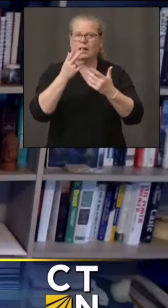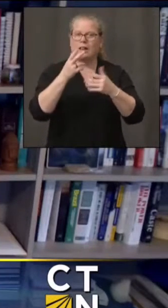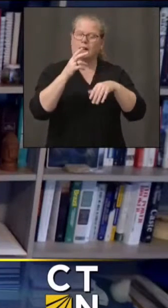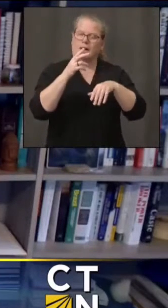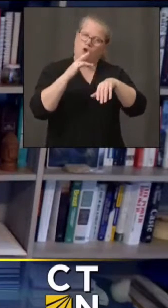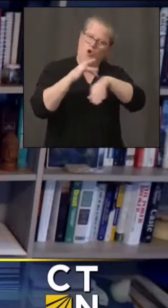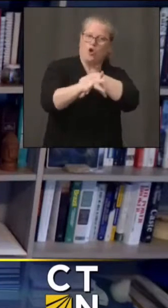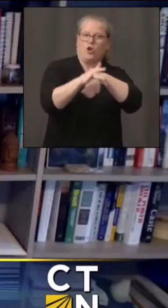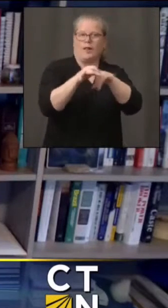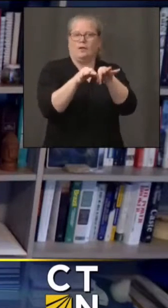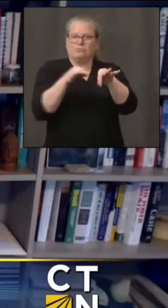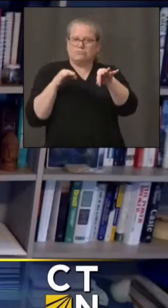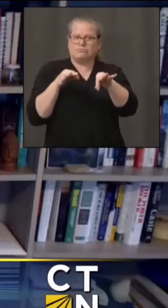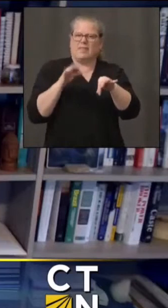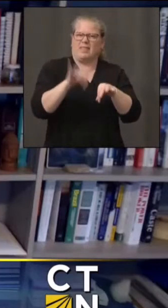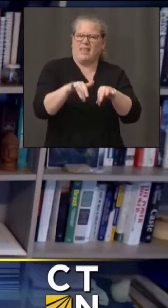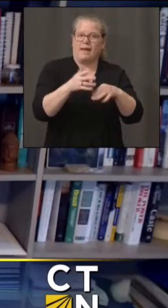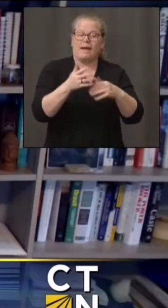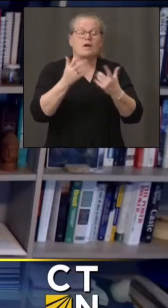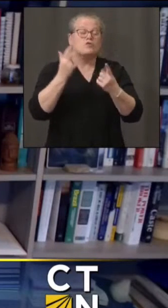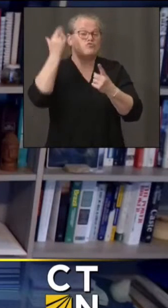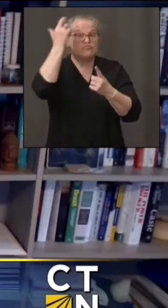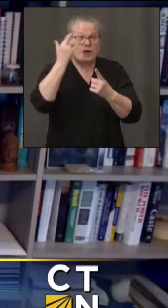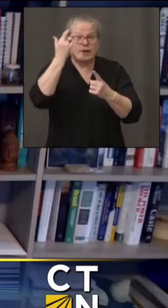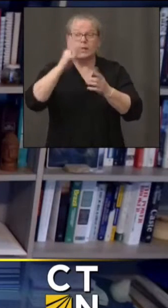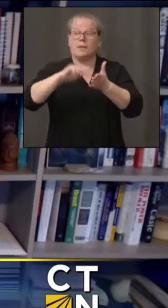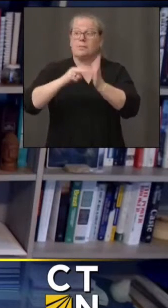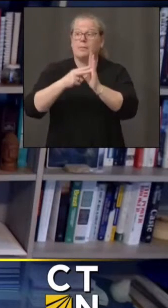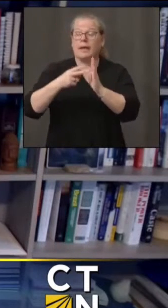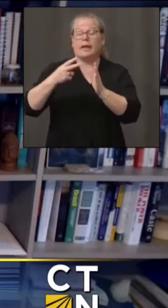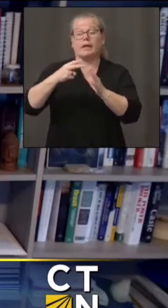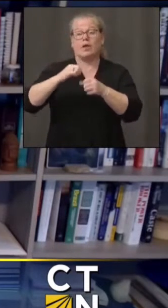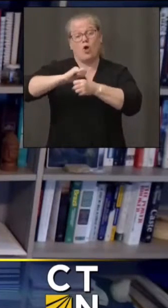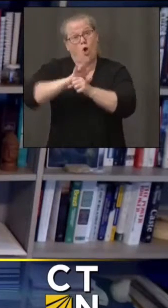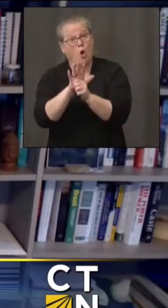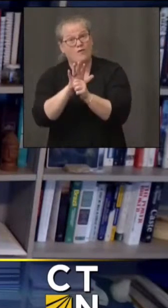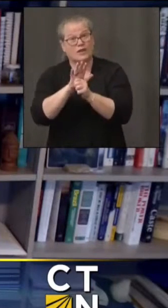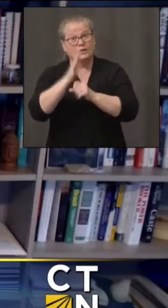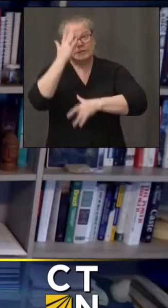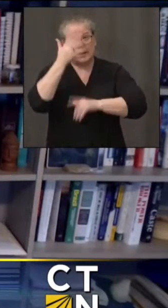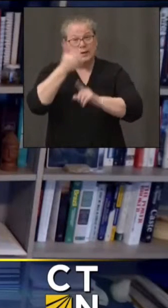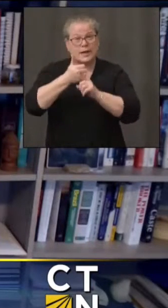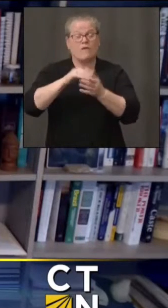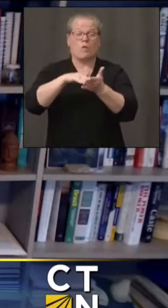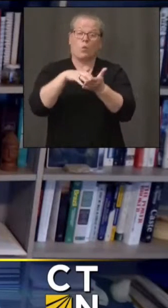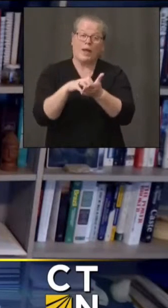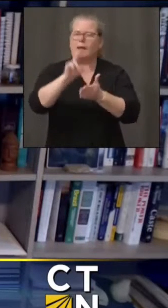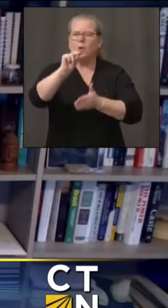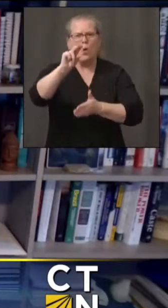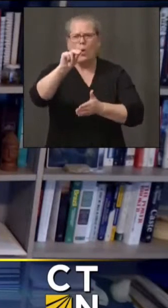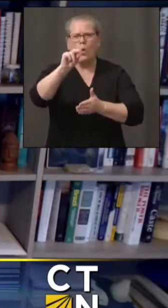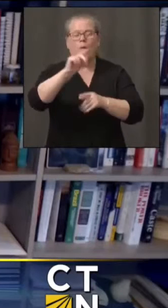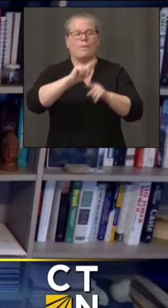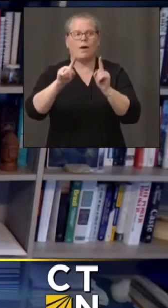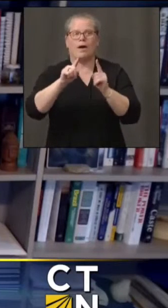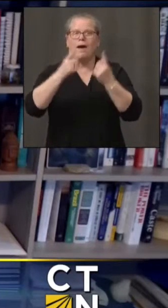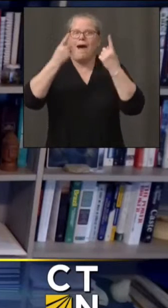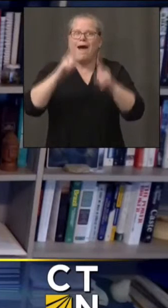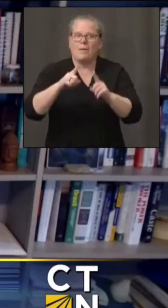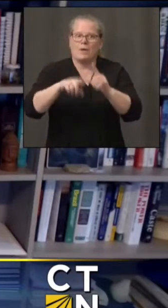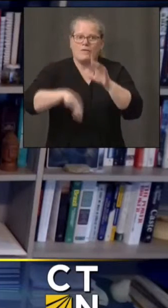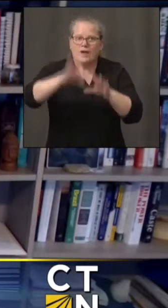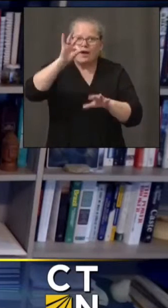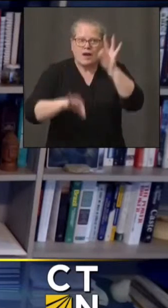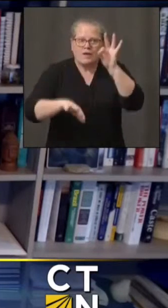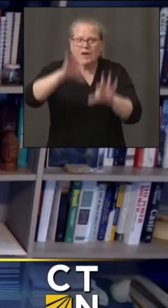driven by not necessarily that the disease has gotten less severe, but more of the fact that we're just capturing a